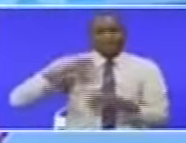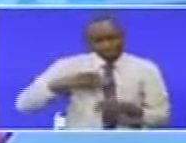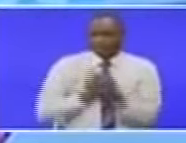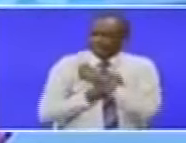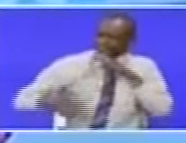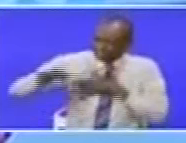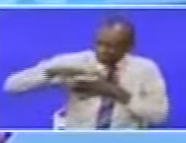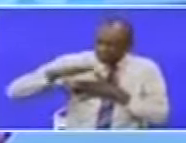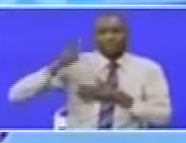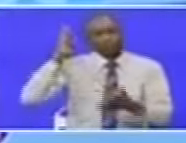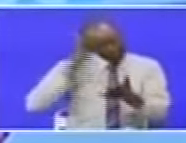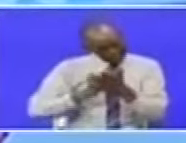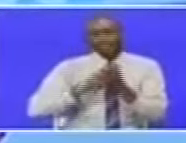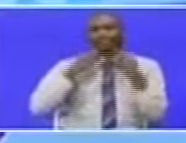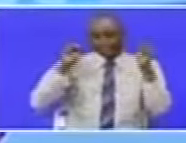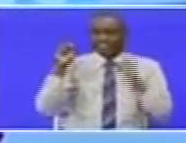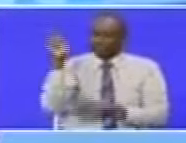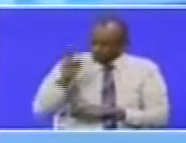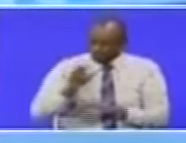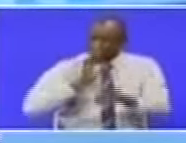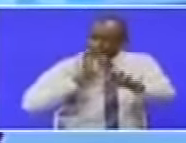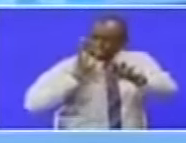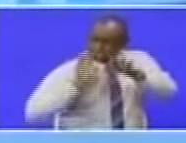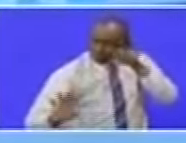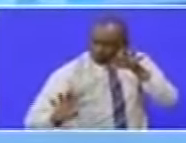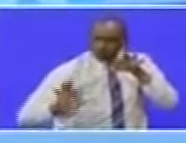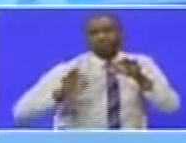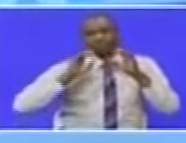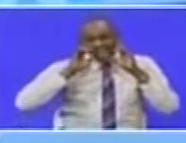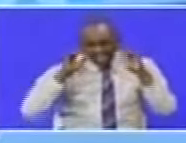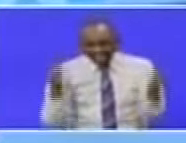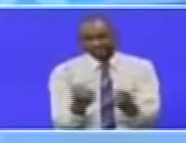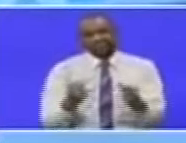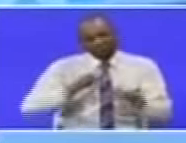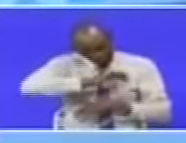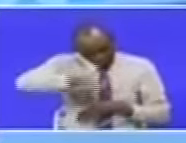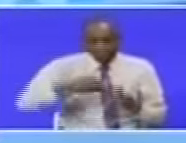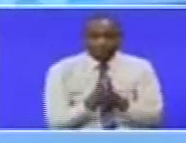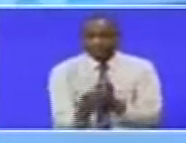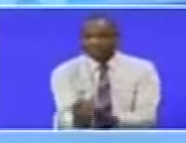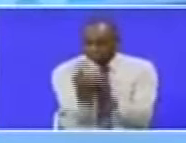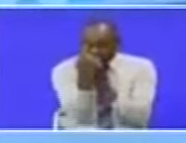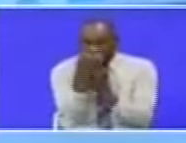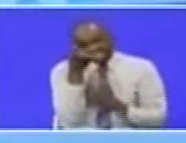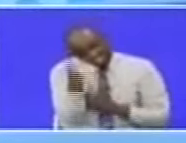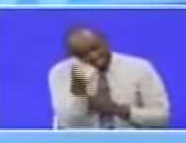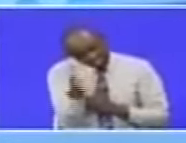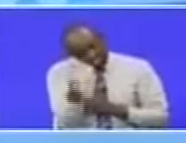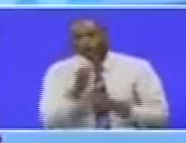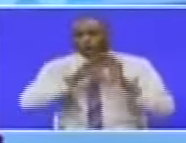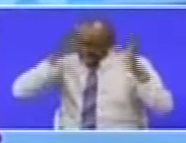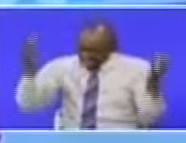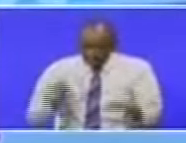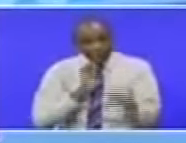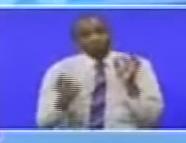environmentalists witness President Uhuru Kenyatta touch the largest stockpile of ivory and rhino horns to have ever been burnt globally.